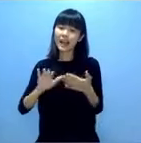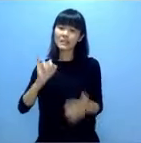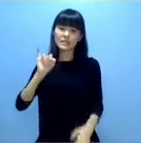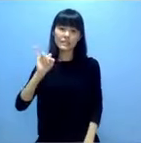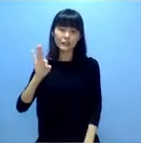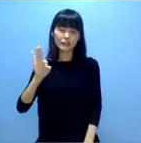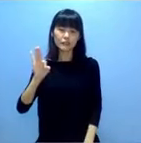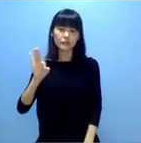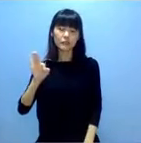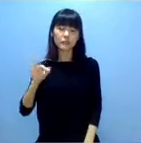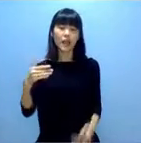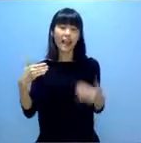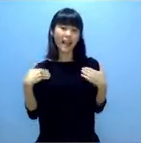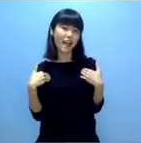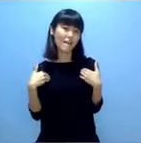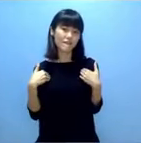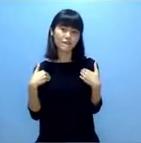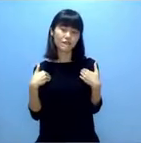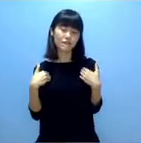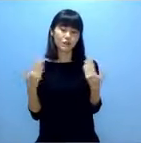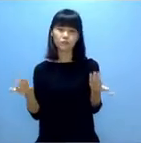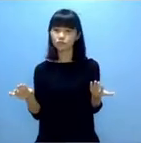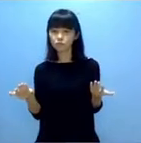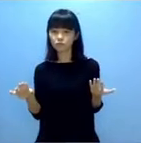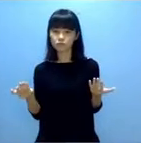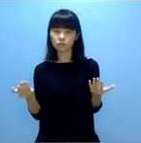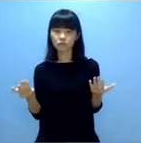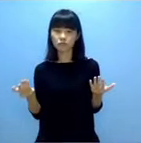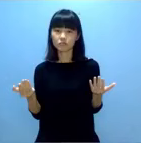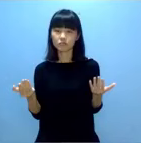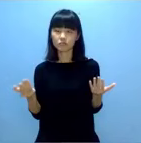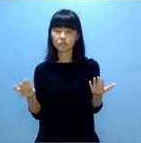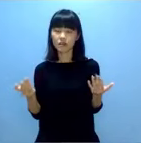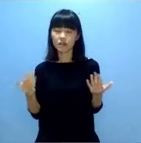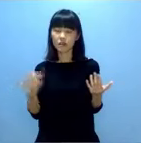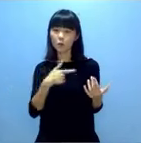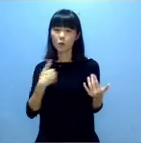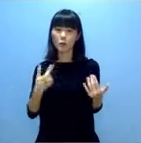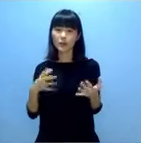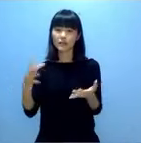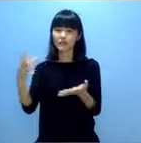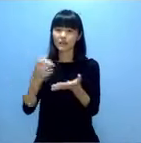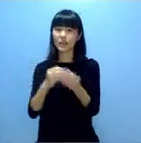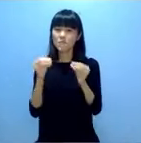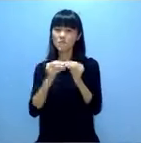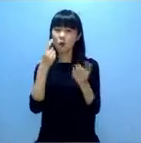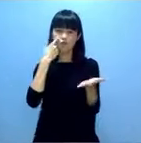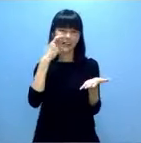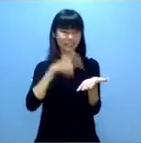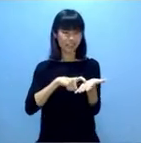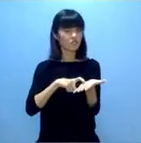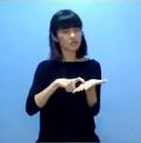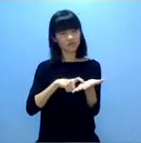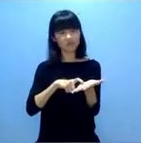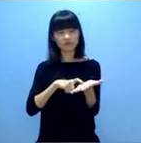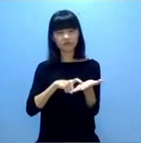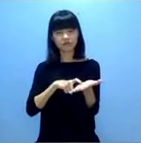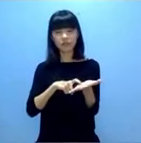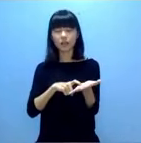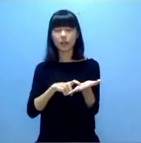can be, we can gain more recognition, but yet also, you know, with the thought